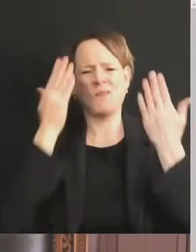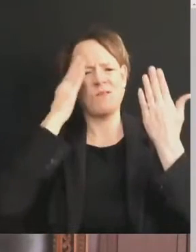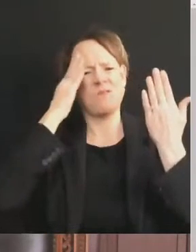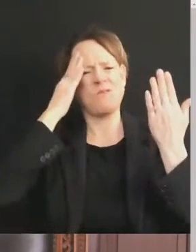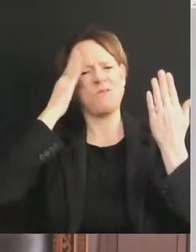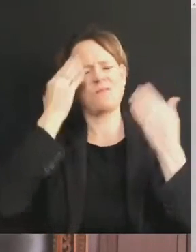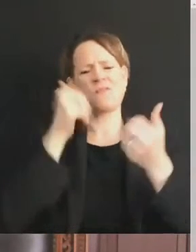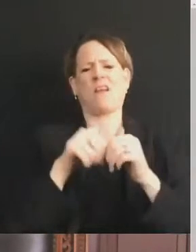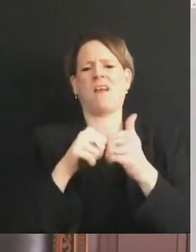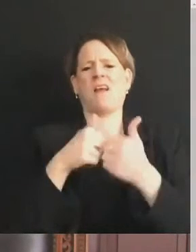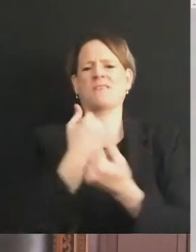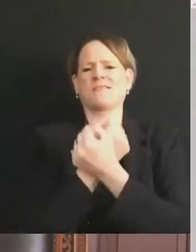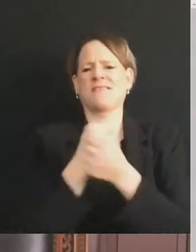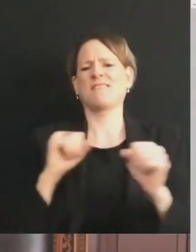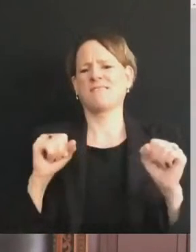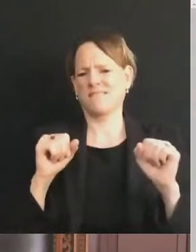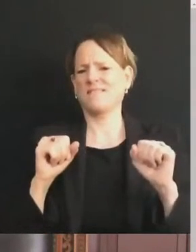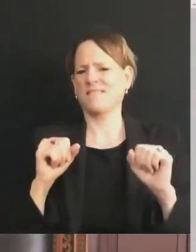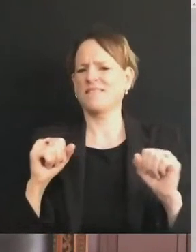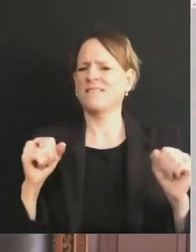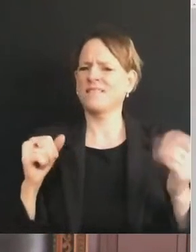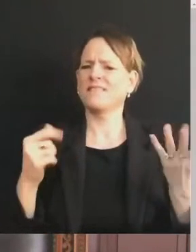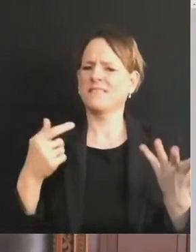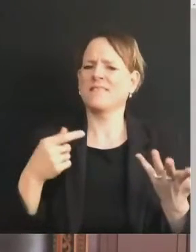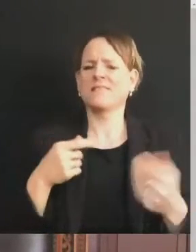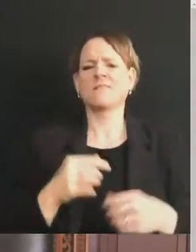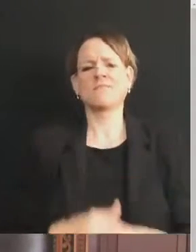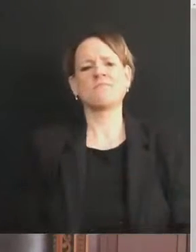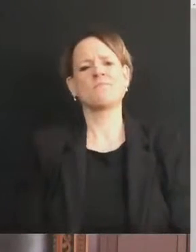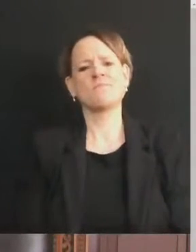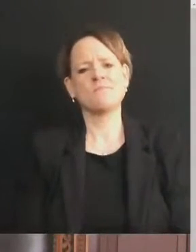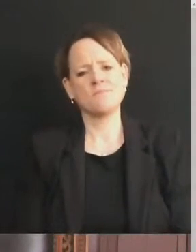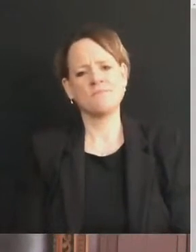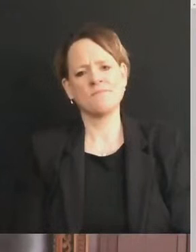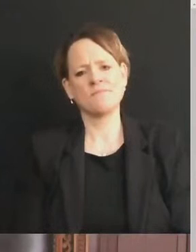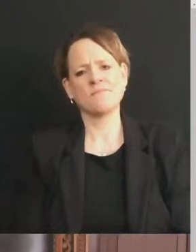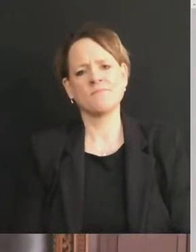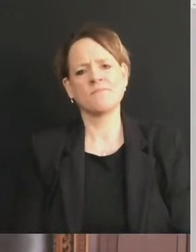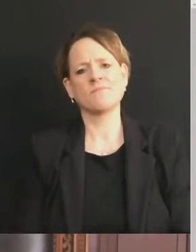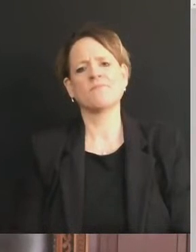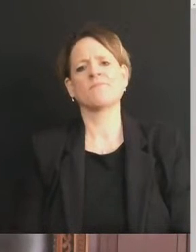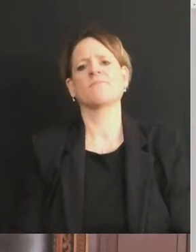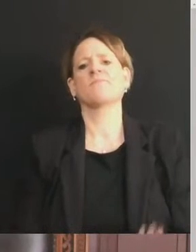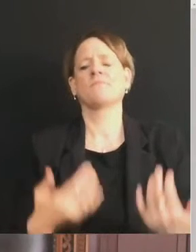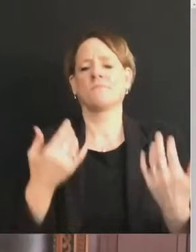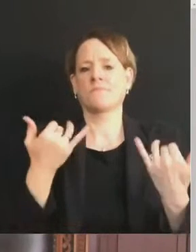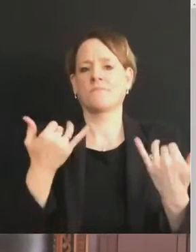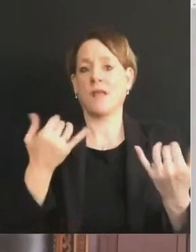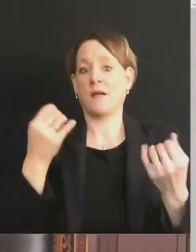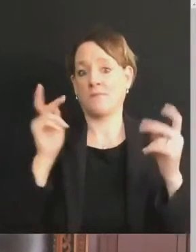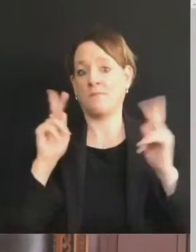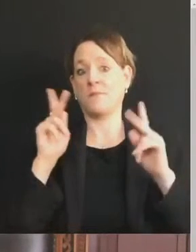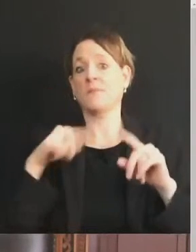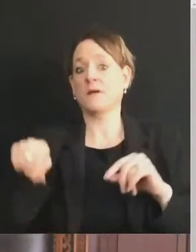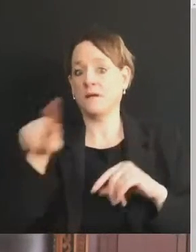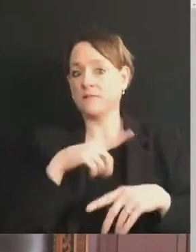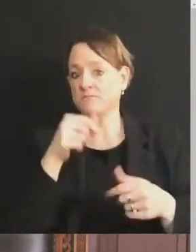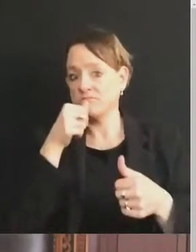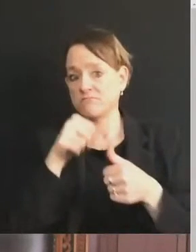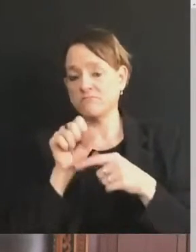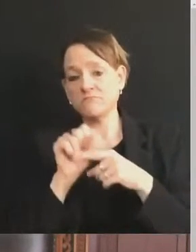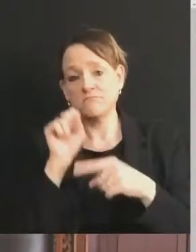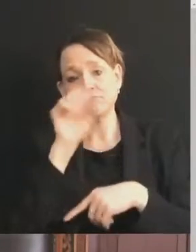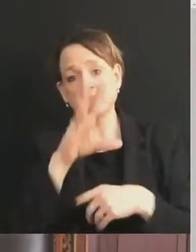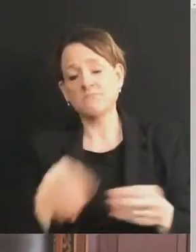person beforehand, so that the lines might be smaller. But lots of people, large numbers,